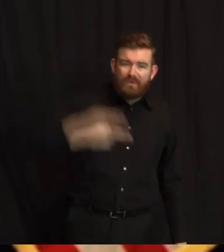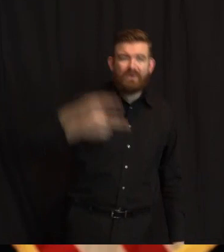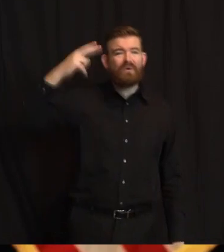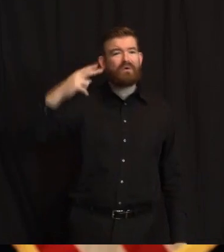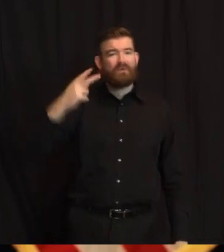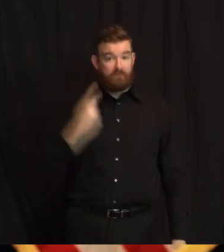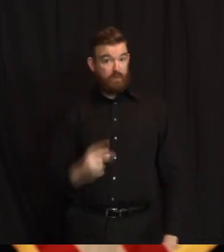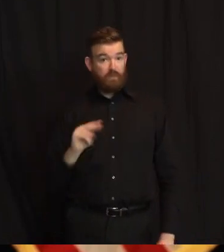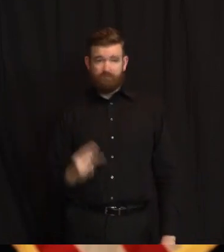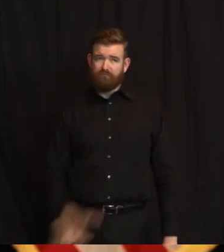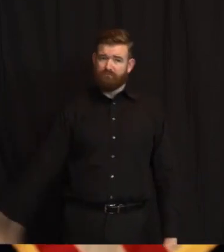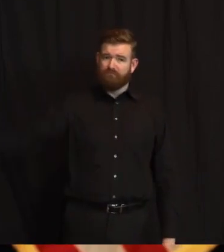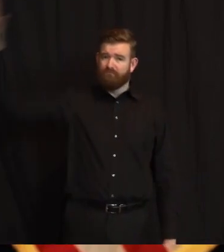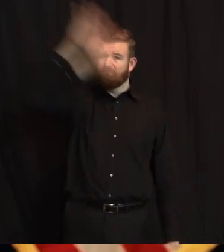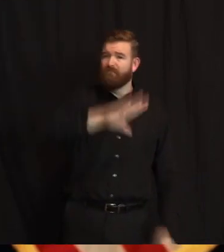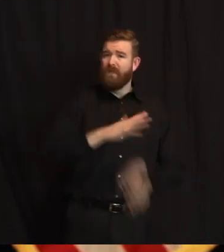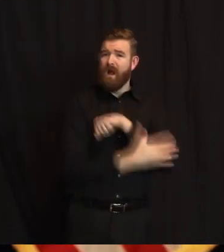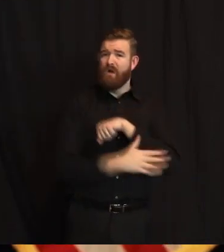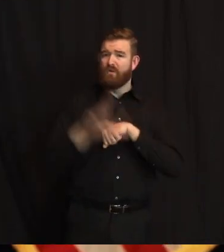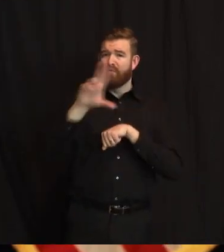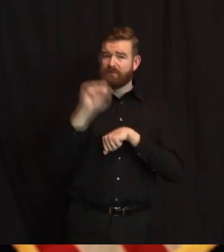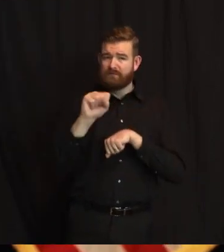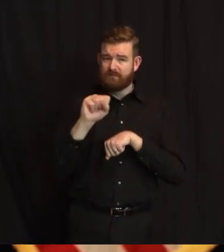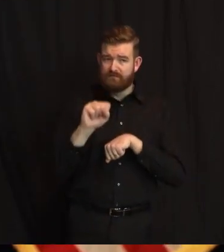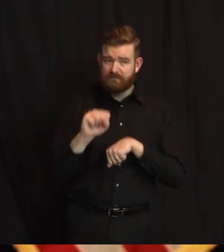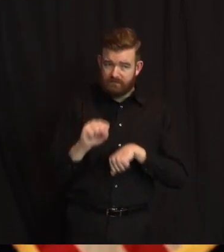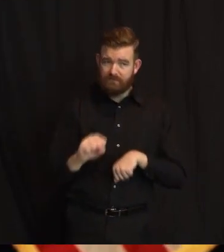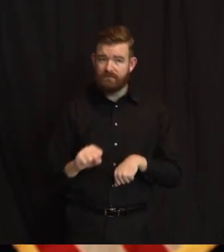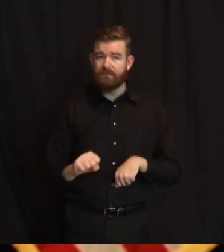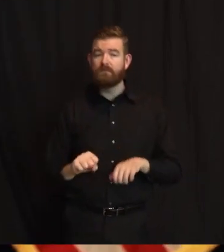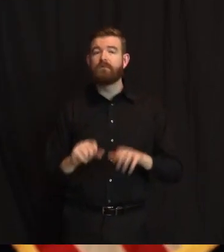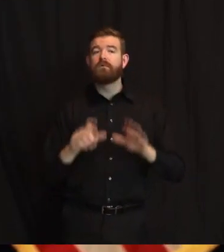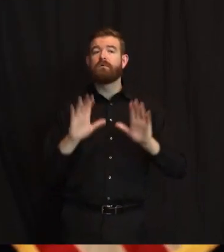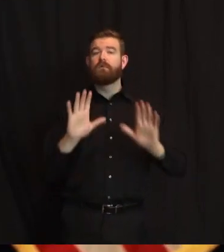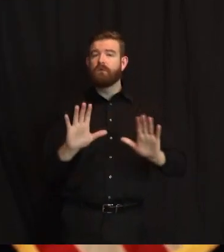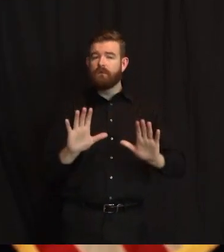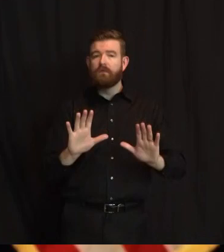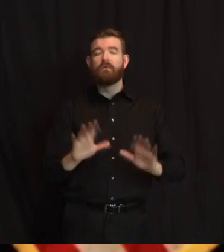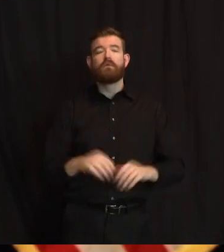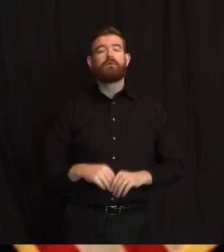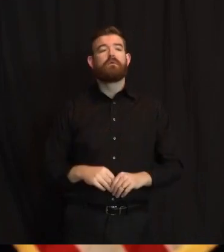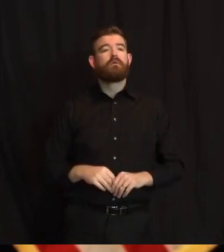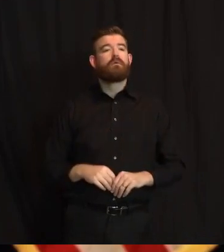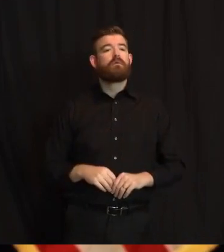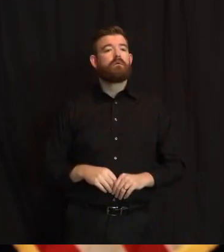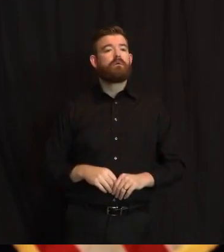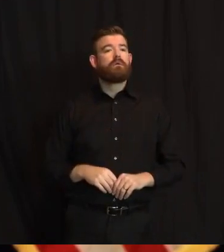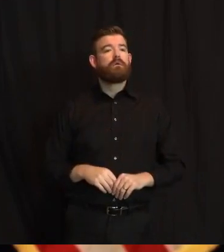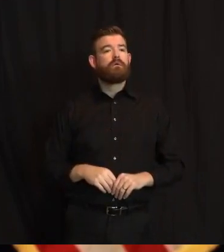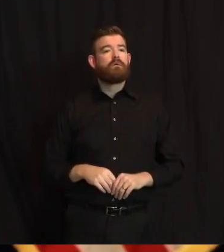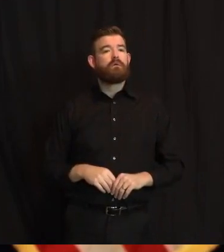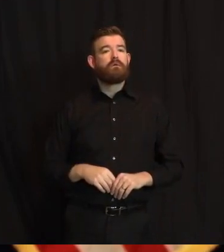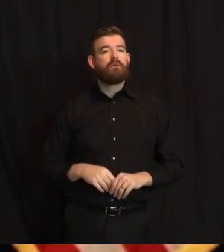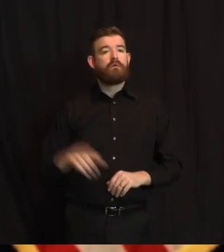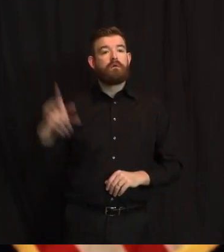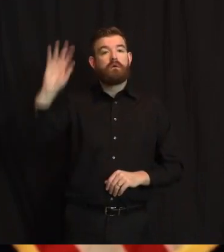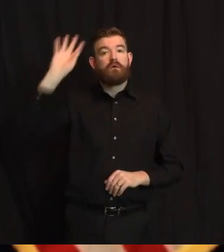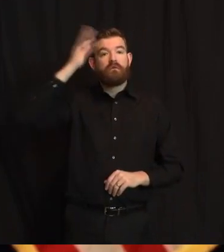repeat, no one will lose one penny as a result. No one will lose any of the federal benefit that's been added on through the CARES